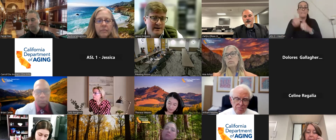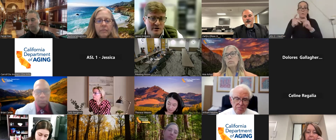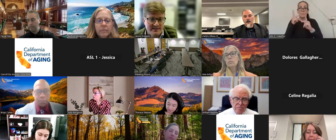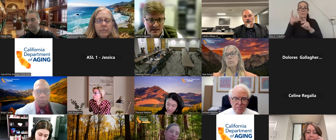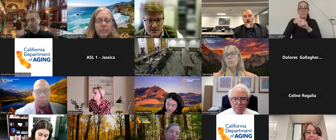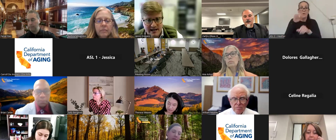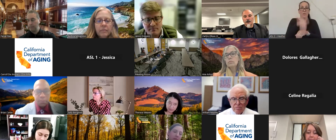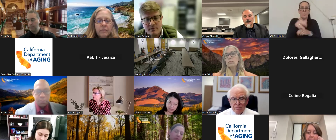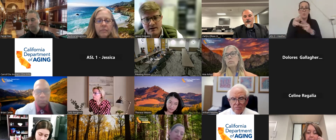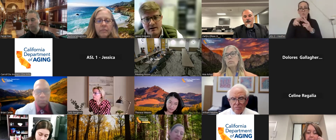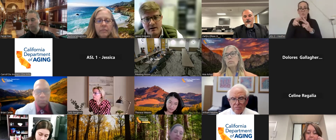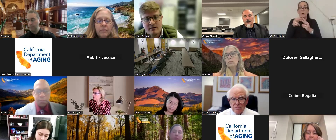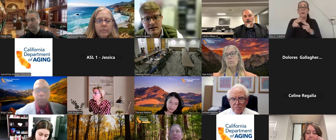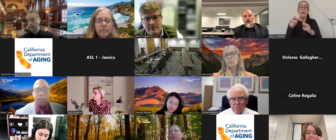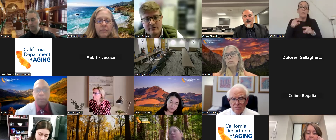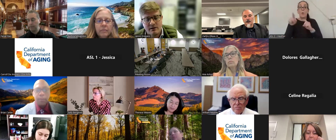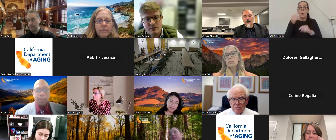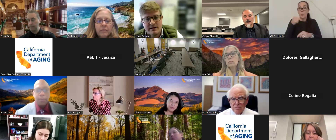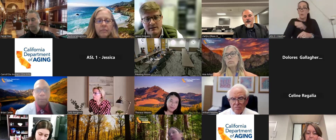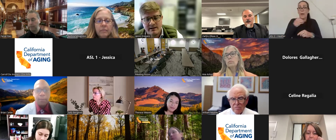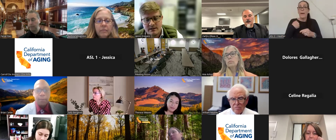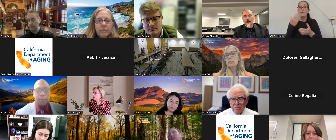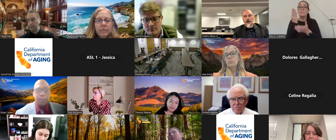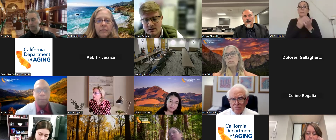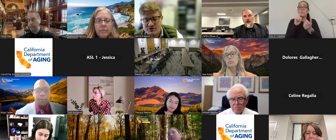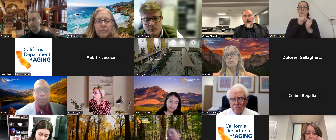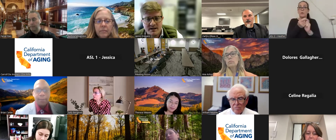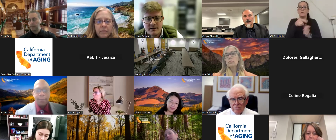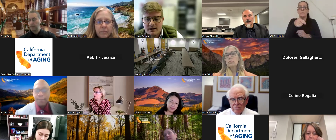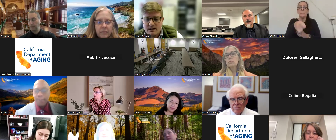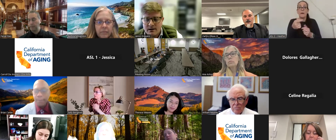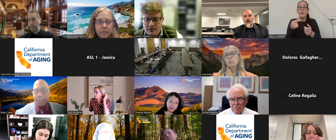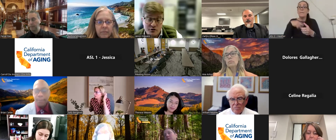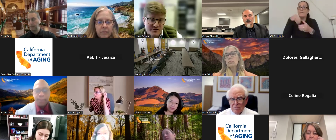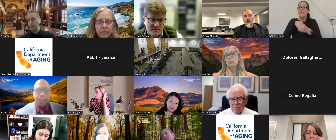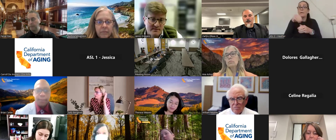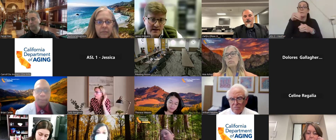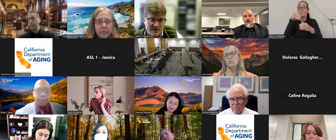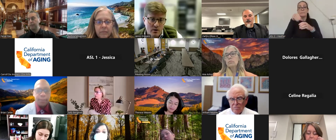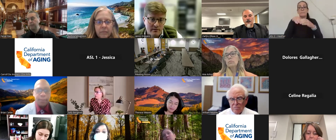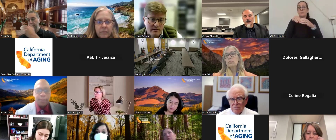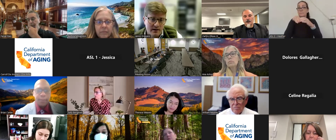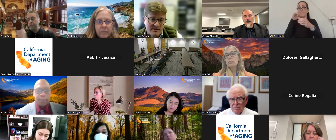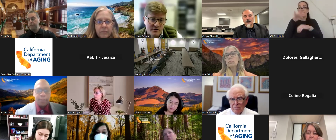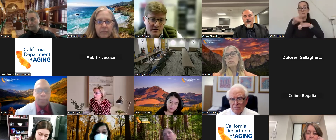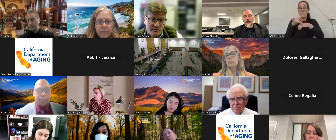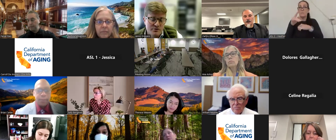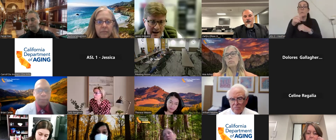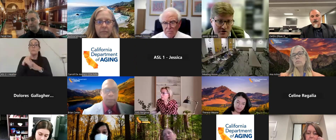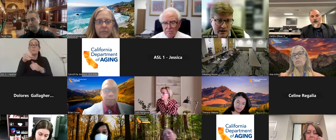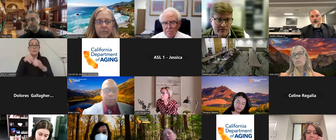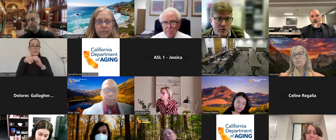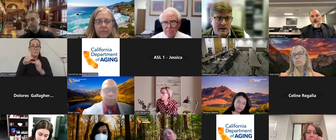we have translations that have been made there. They're available in the scripting, the transcripts, and so on. So you can do